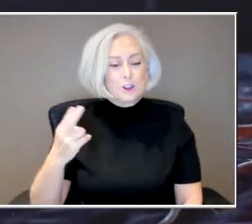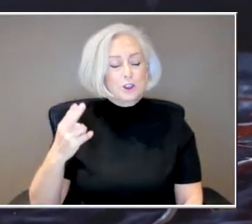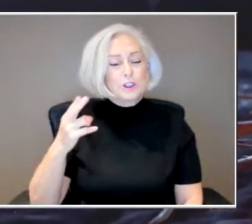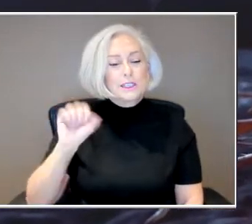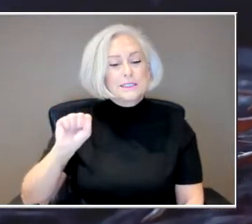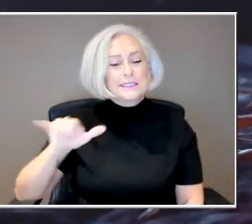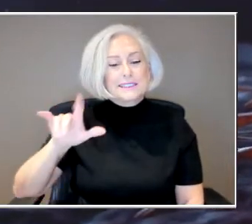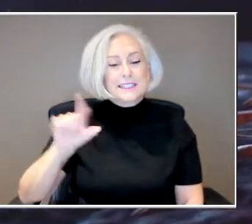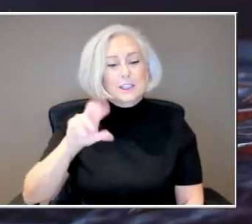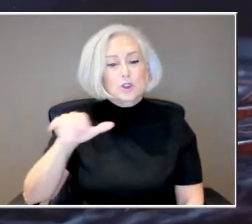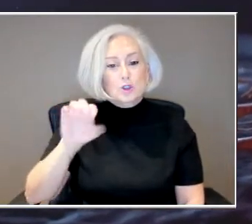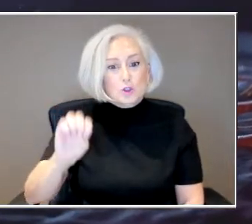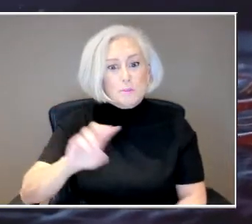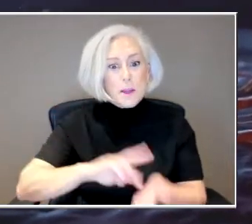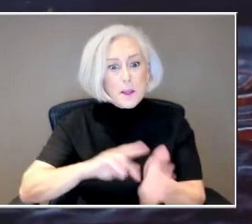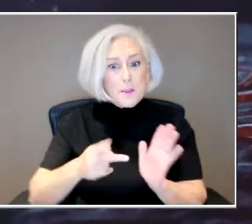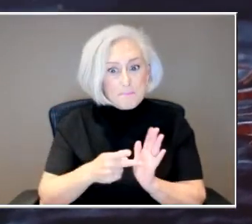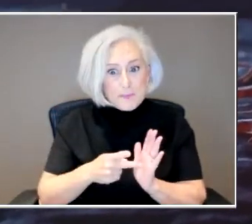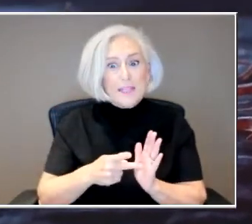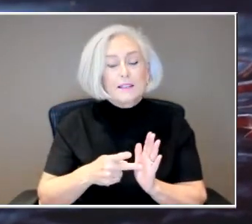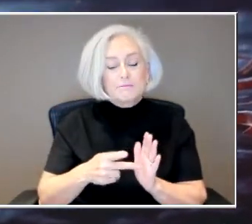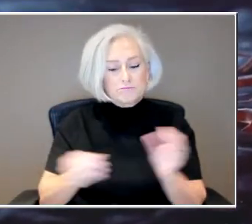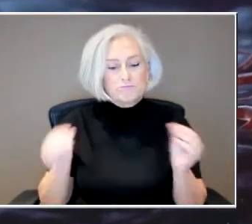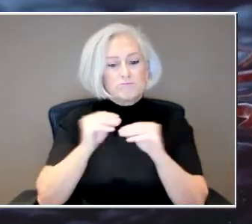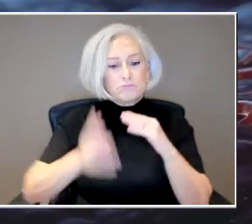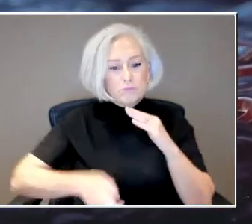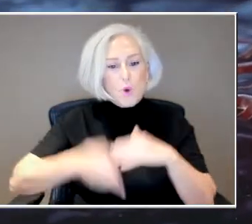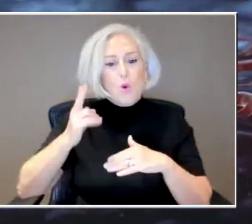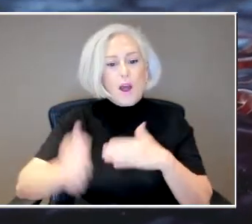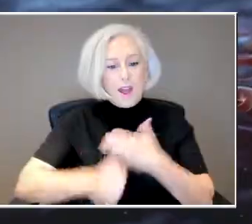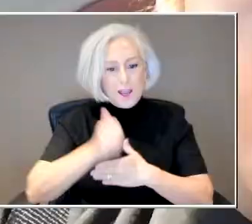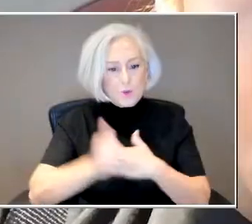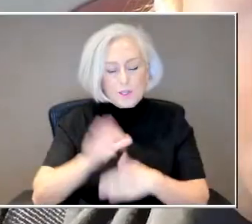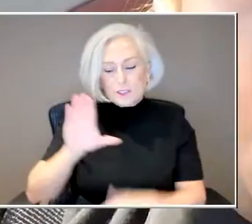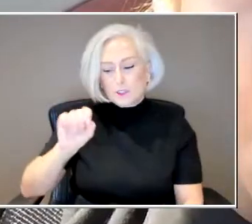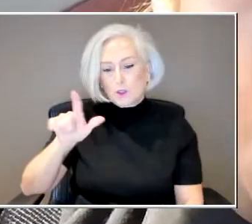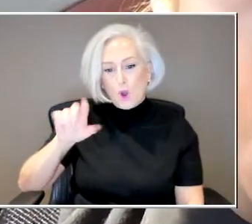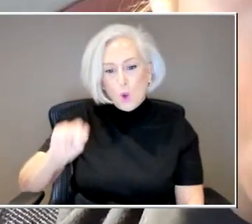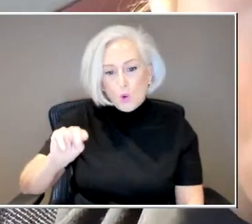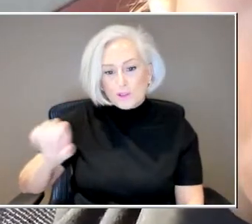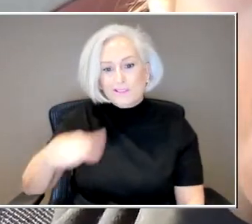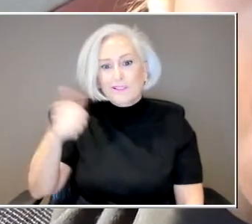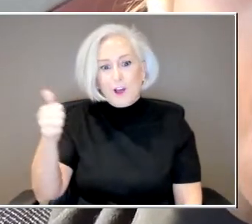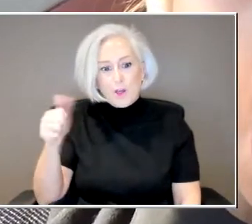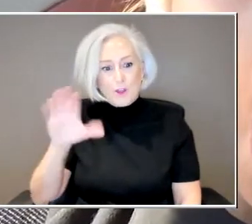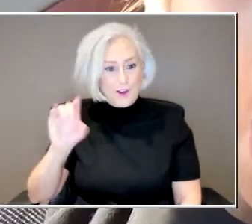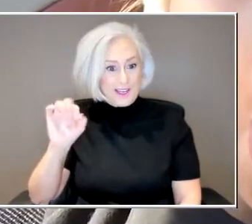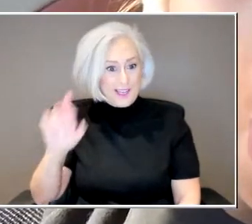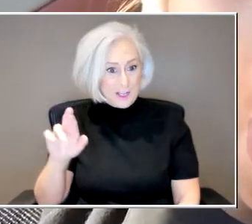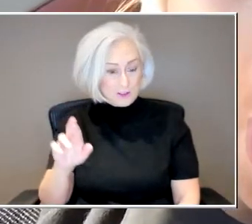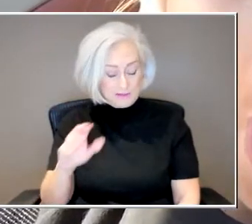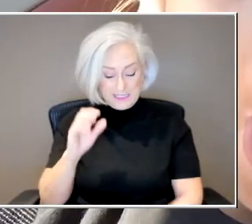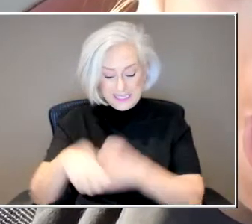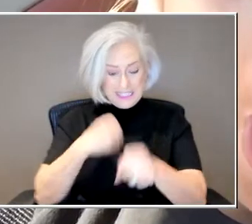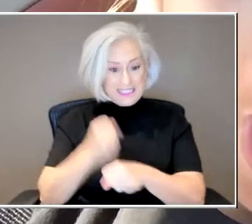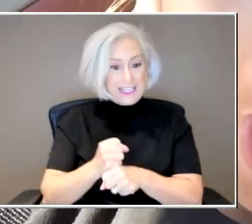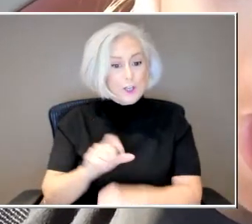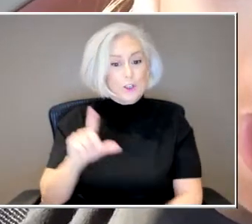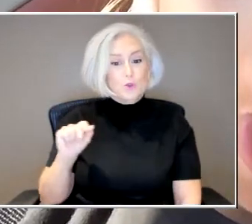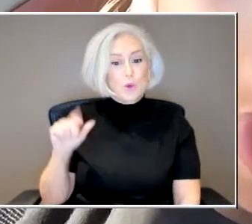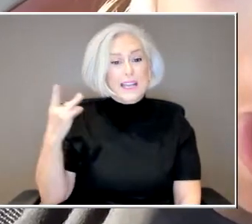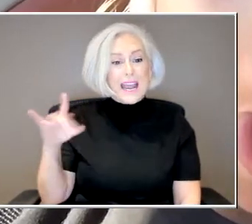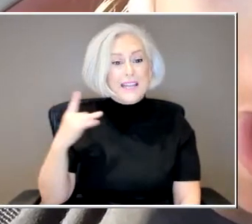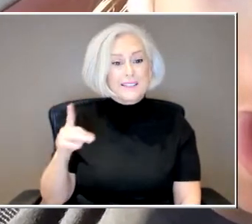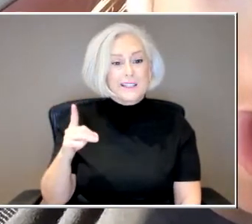puts carriers at a much higher risk of colon and other cancers. In 2018, she found out she too had